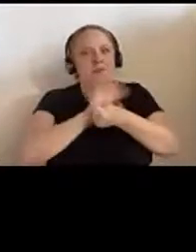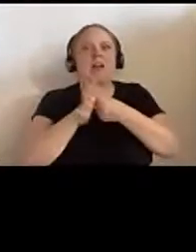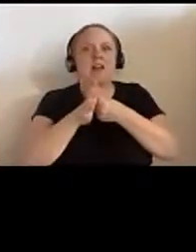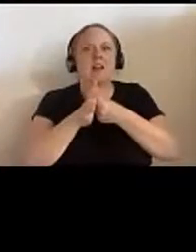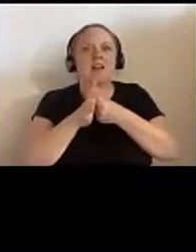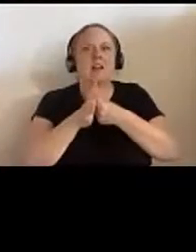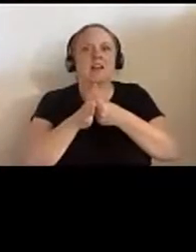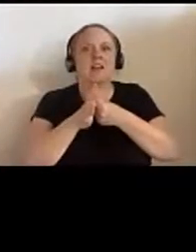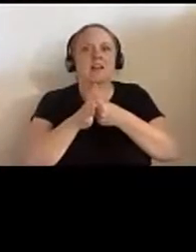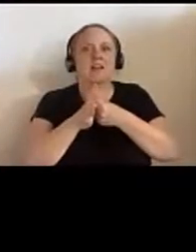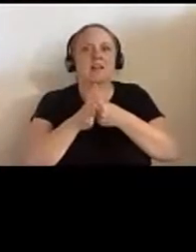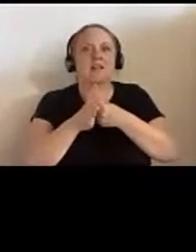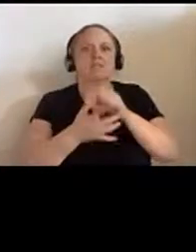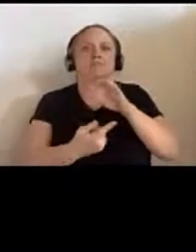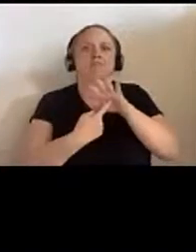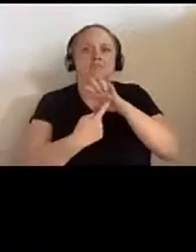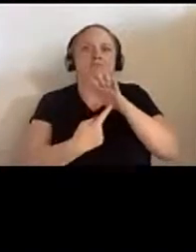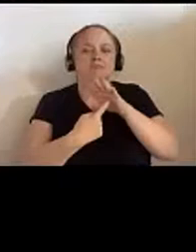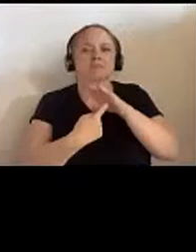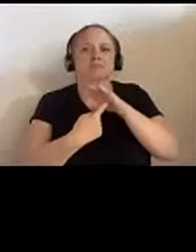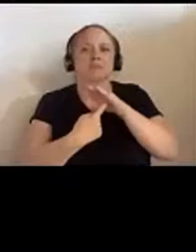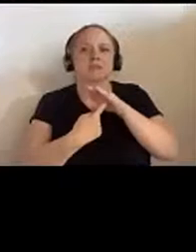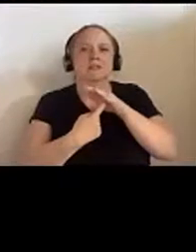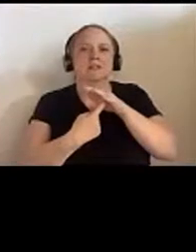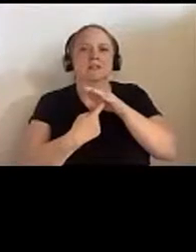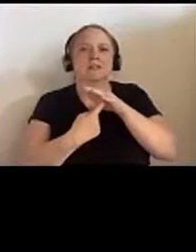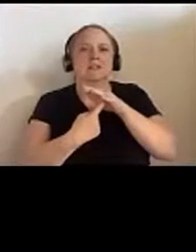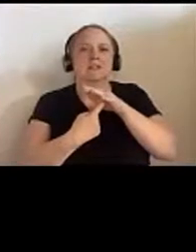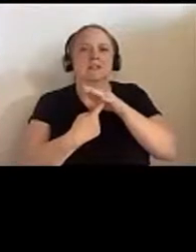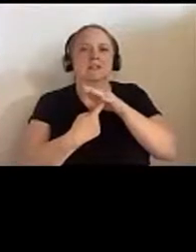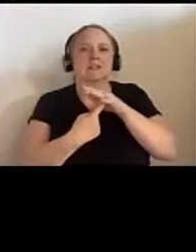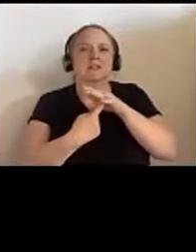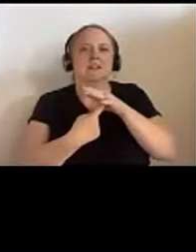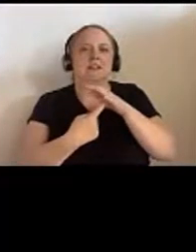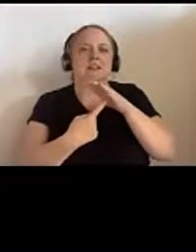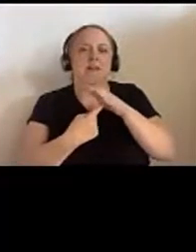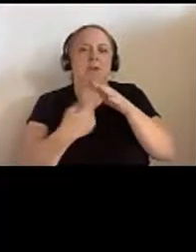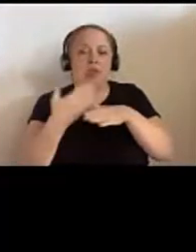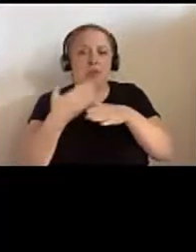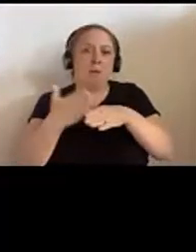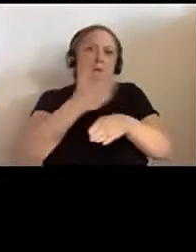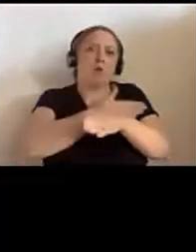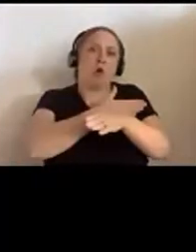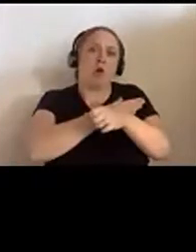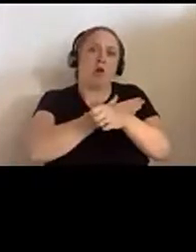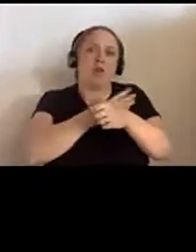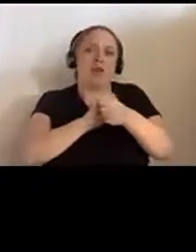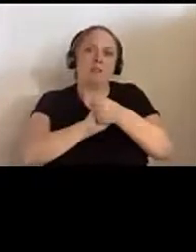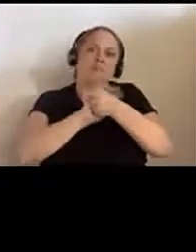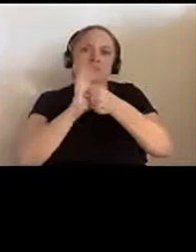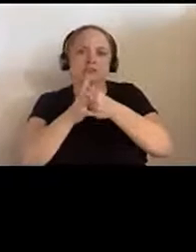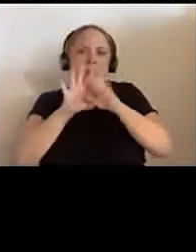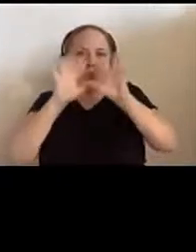a really poignant significance before, and I wonder maybe how that changed as the world shifted